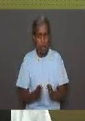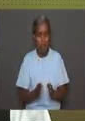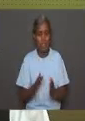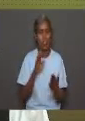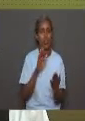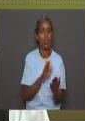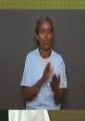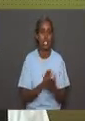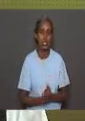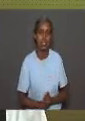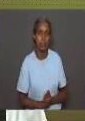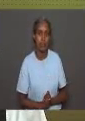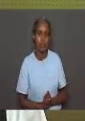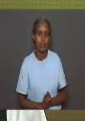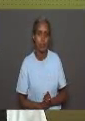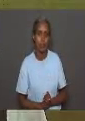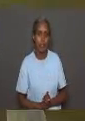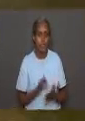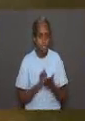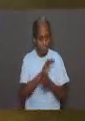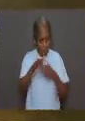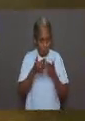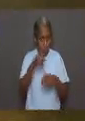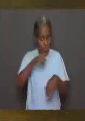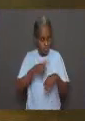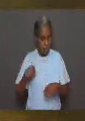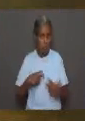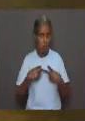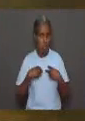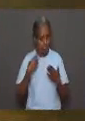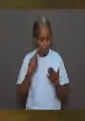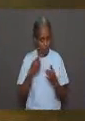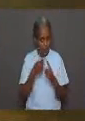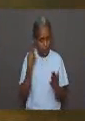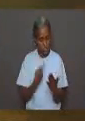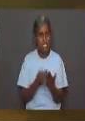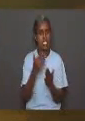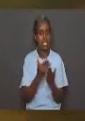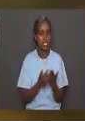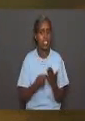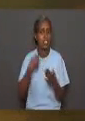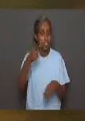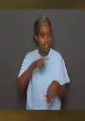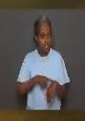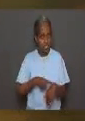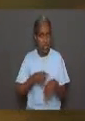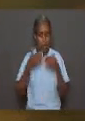the determinant quotient. That is all the time we have for this lesson.